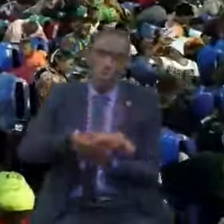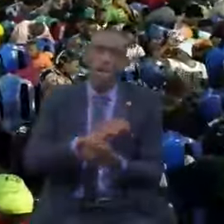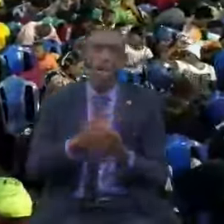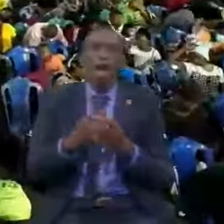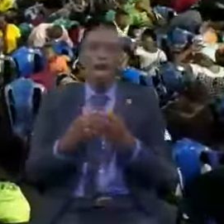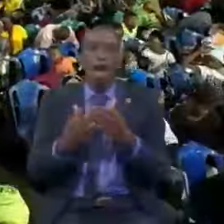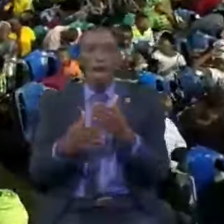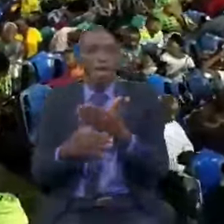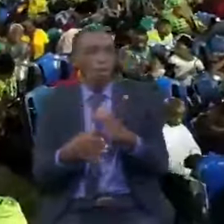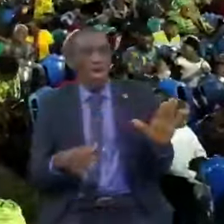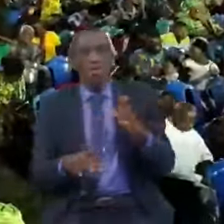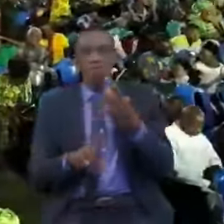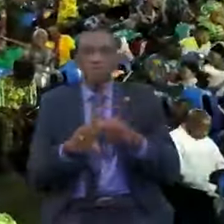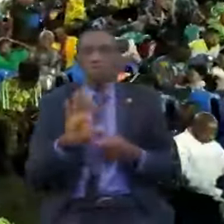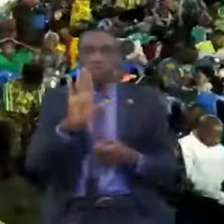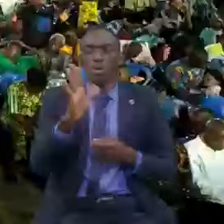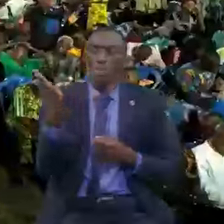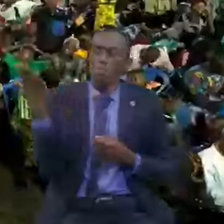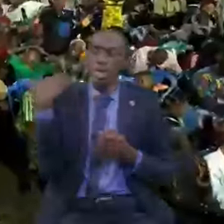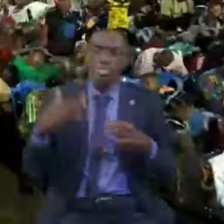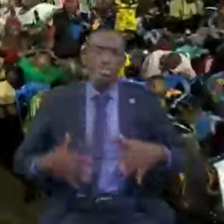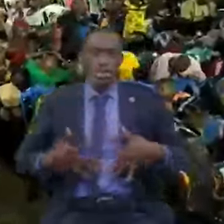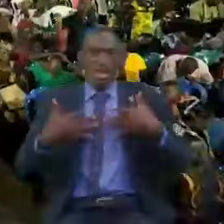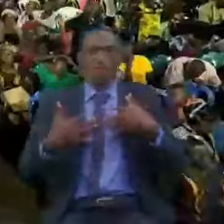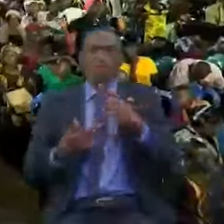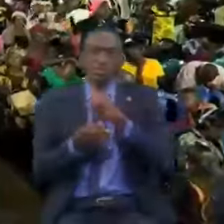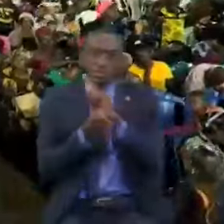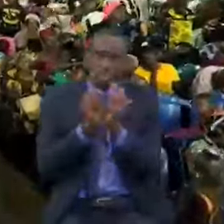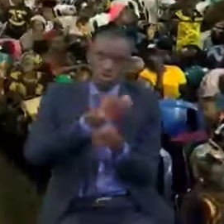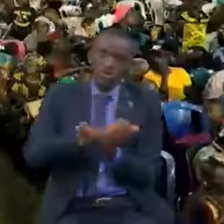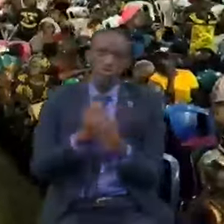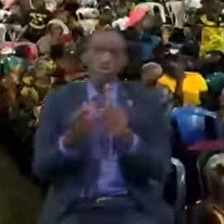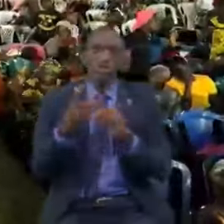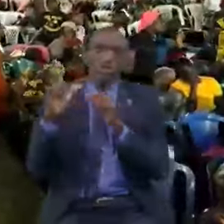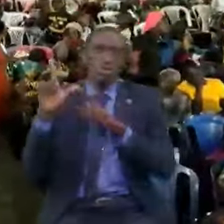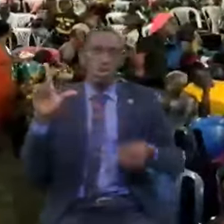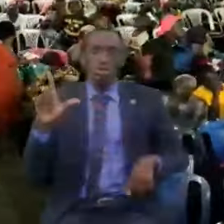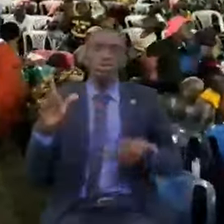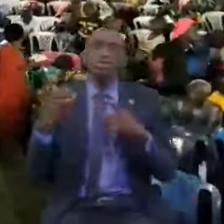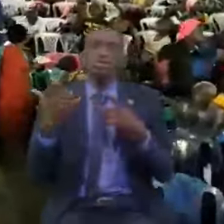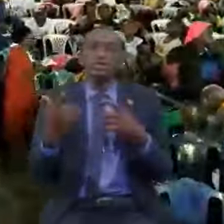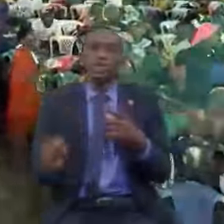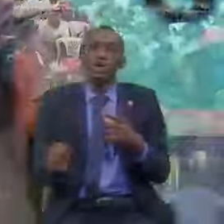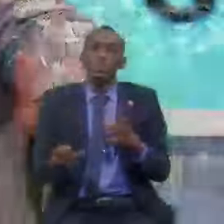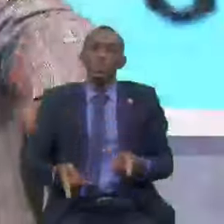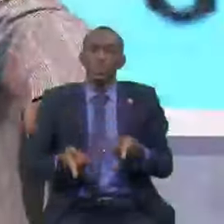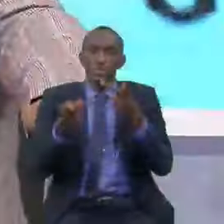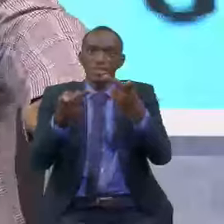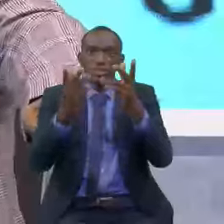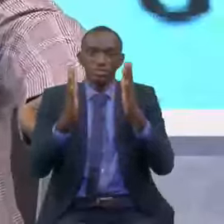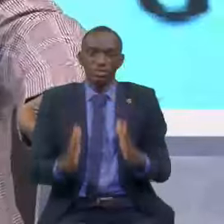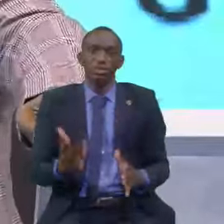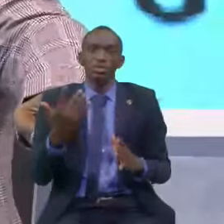turn unto the Lord, the presenter of the new life.